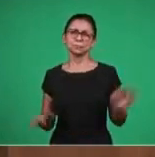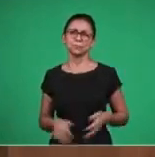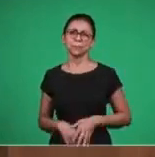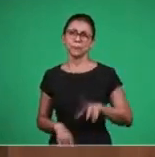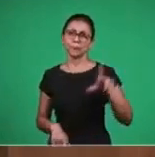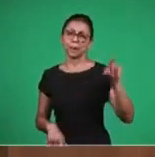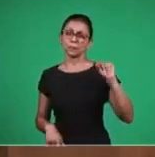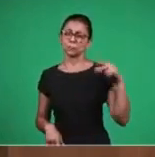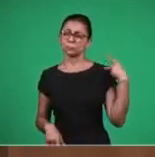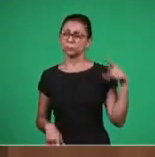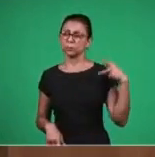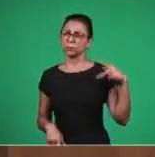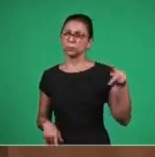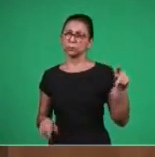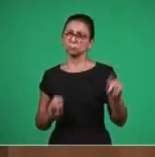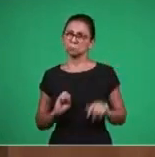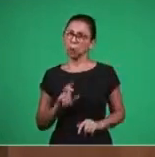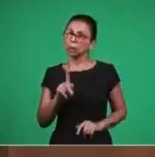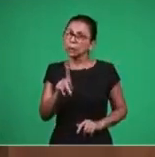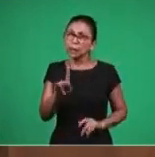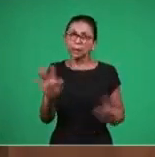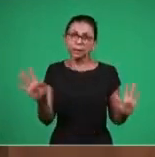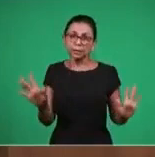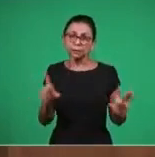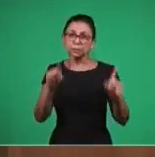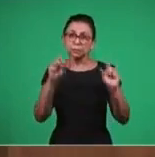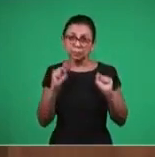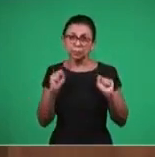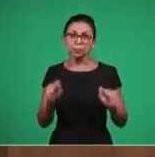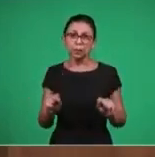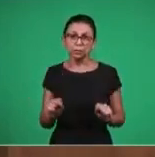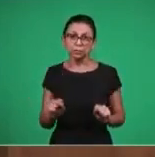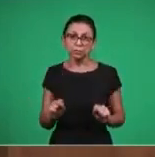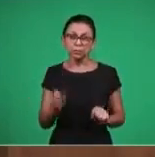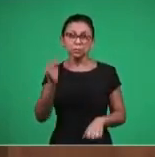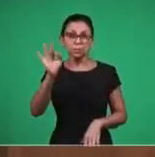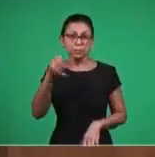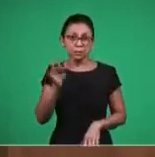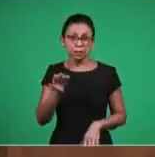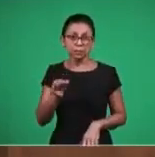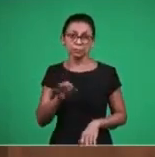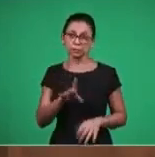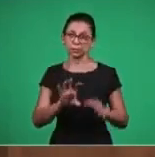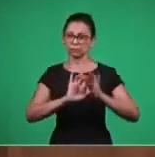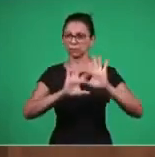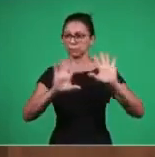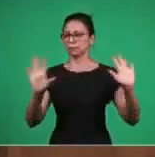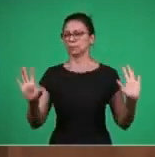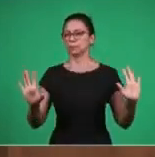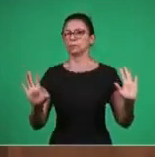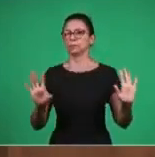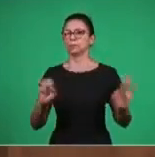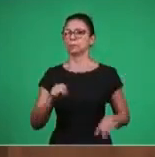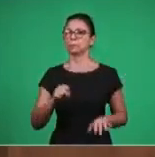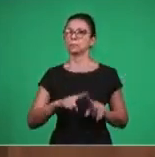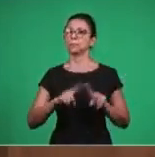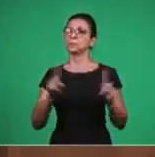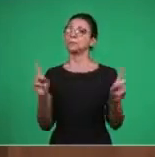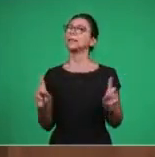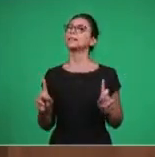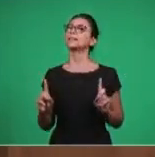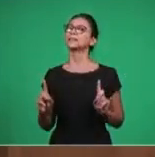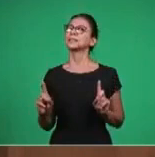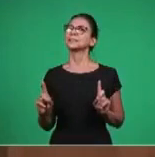if you want to take our own destination, if you want to do whatever you want, that's all right. No problem with that. Everybody has freedom to do whatever they